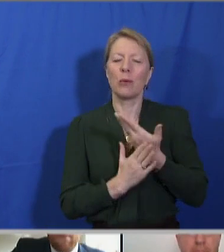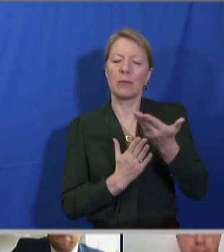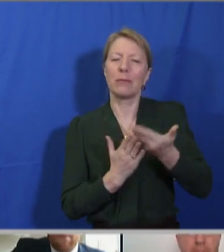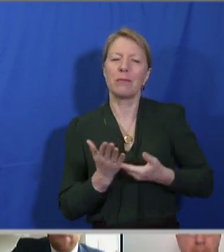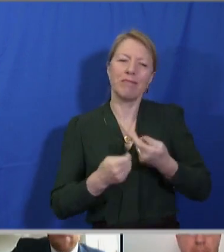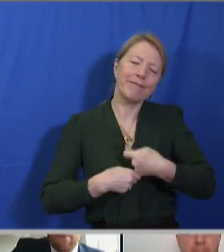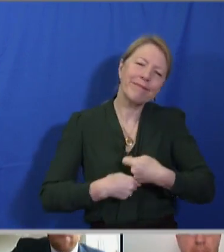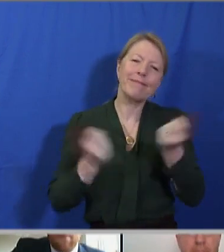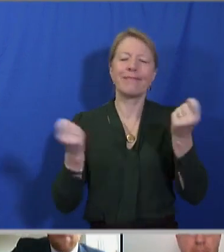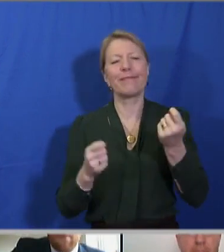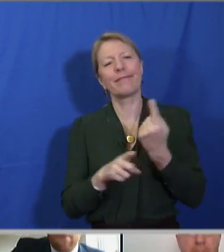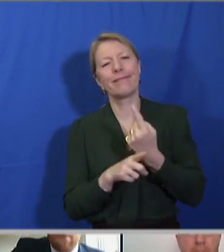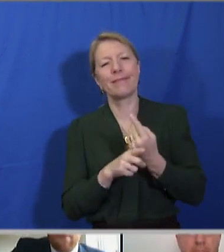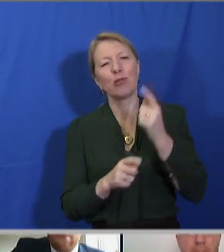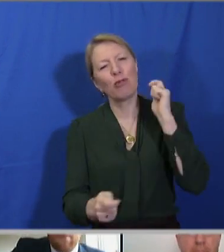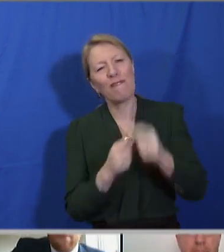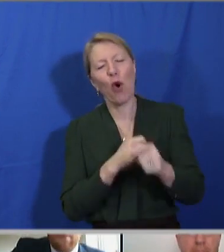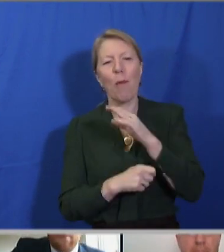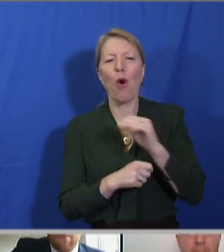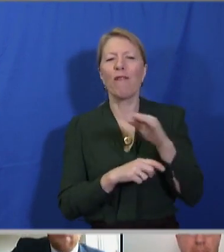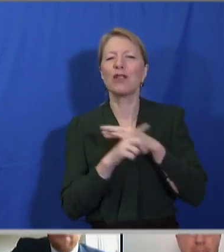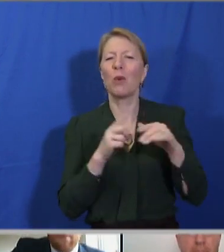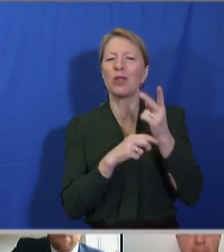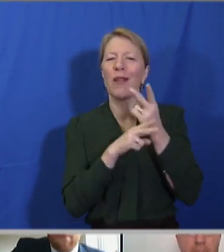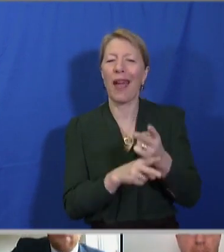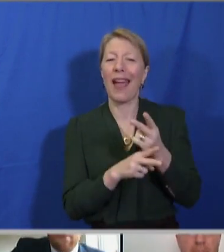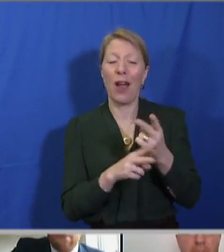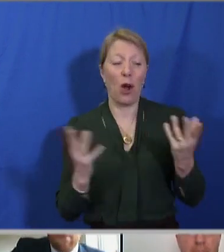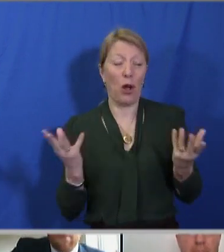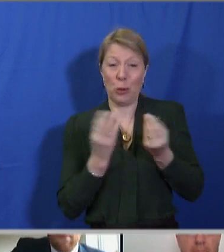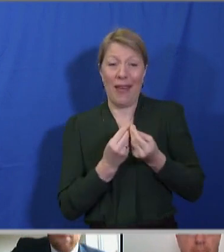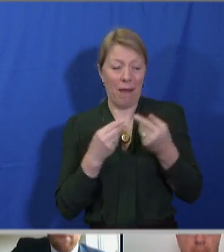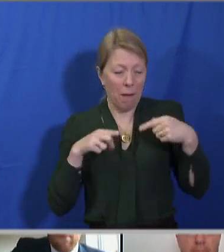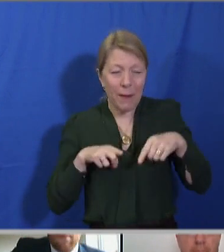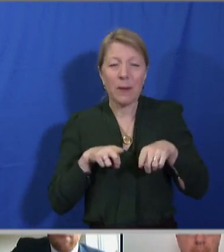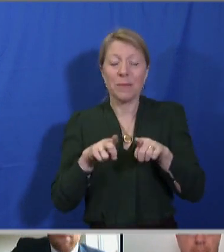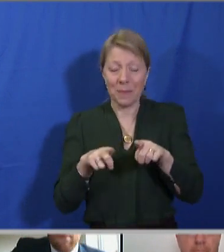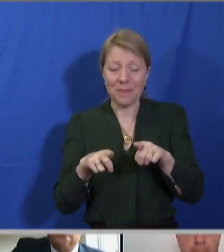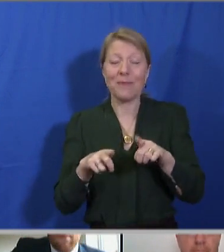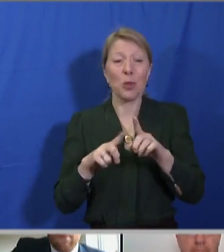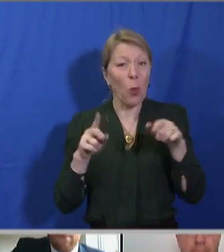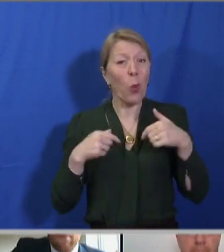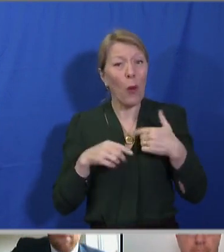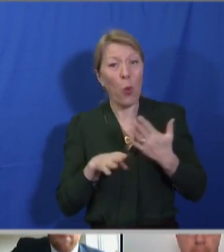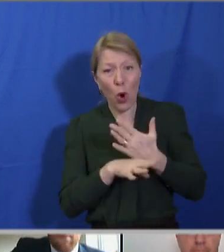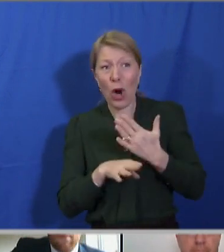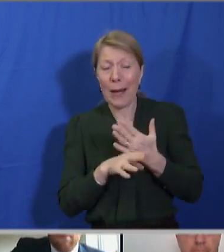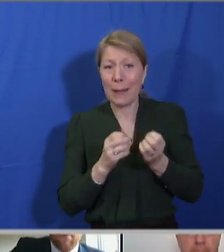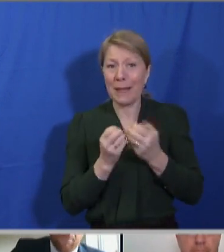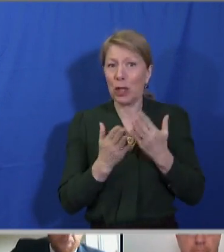care. So we are trying to do a number of things, Carol, to ensure that the workforce is there. In terms of respite services, the